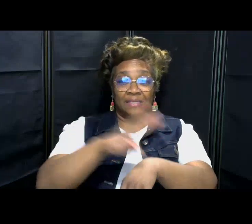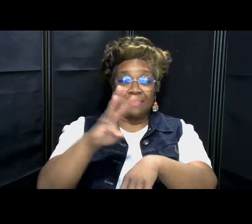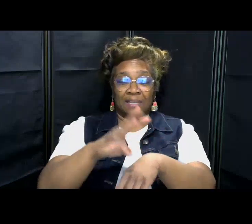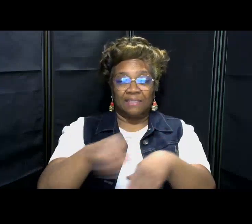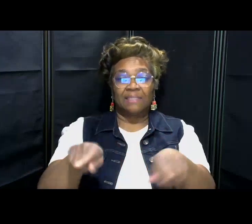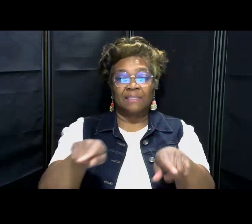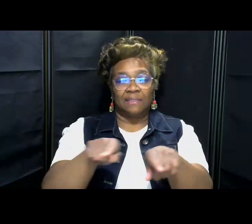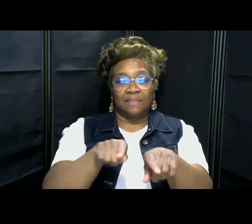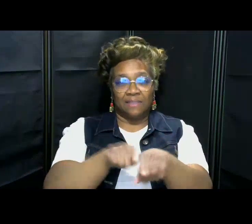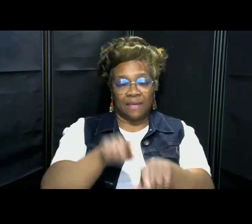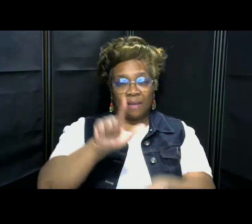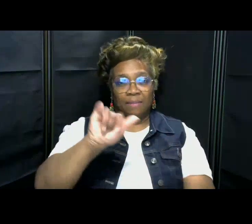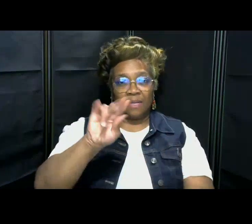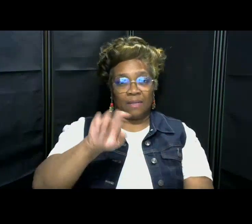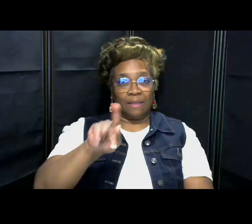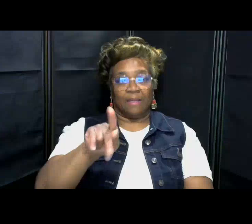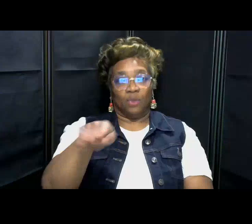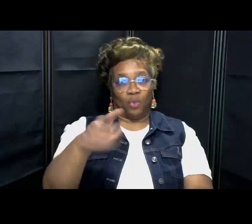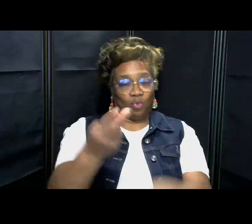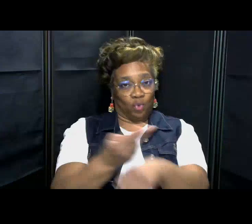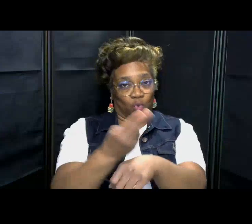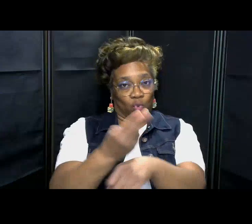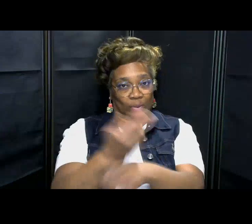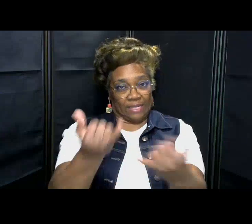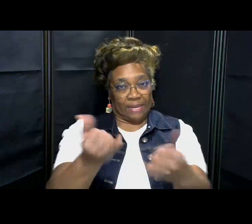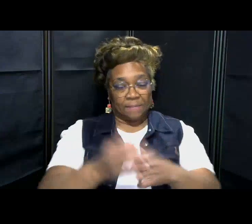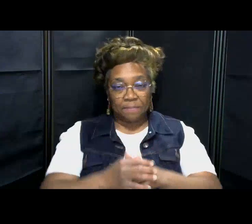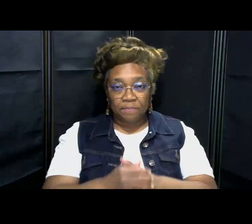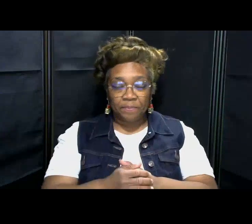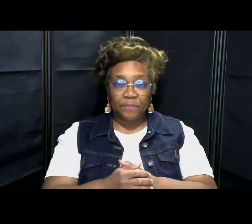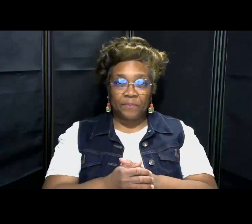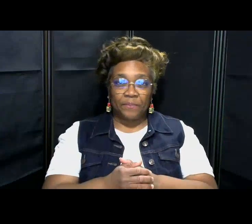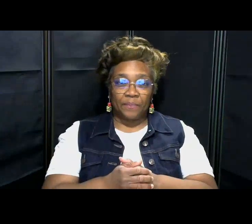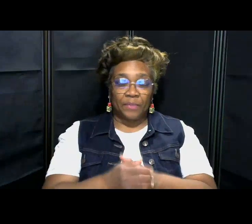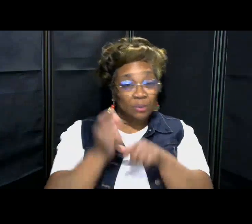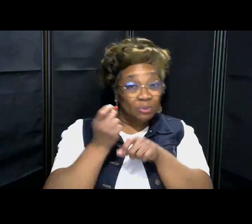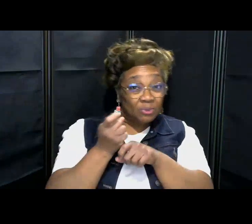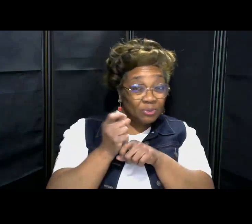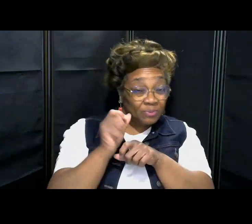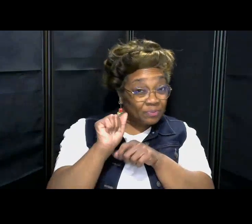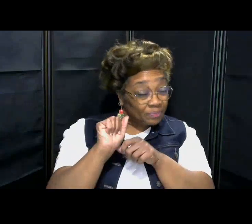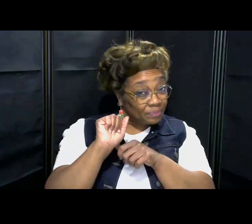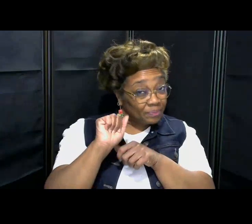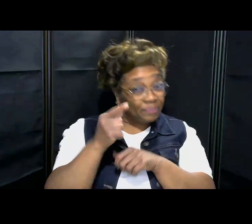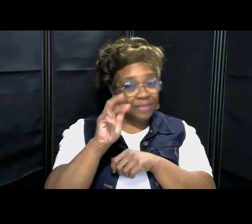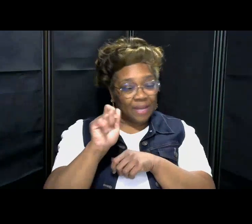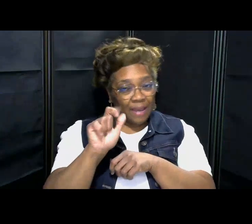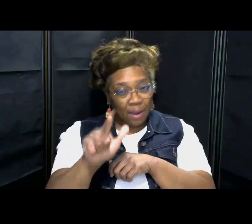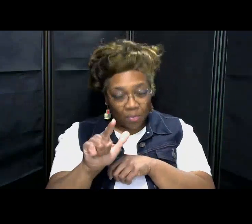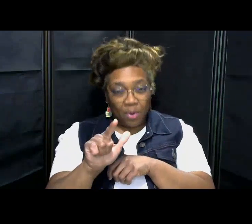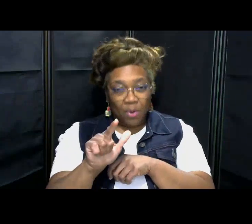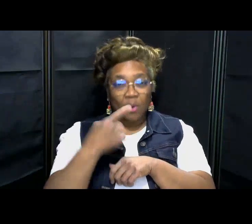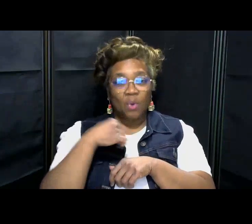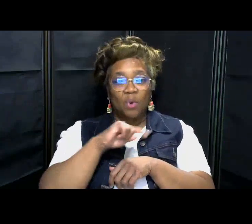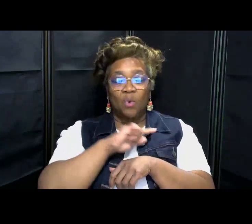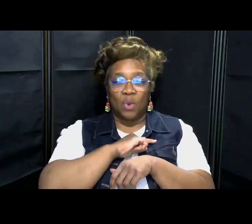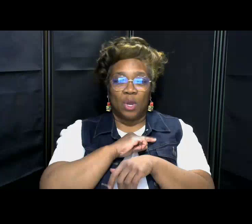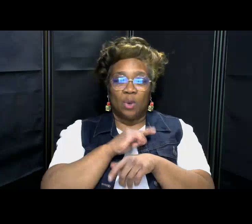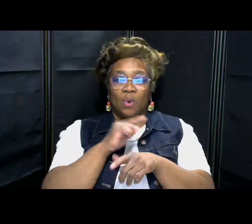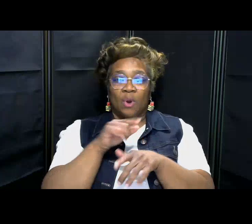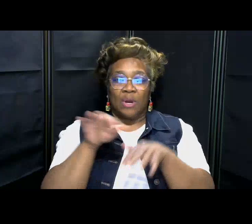you used to get here today. Just as a teaser, in April, we'll walk you through something that we fire professionals